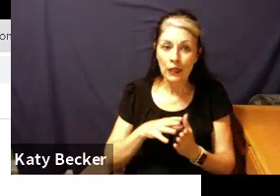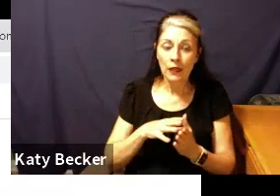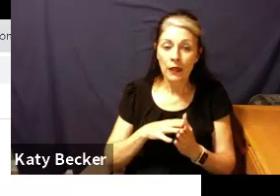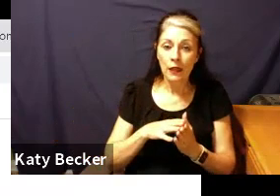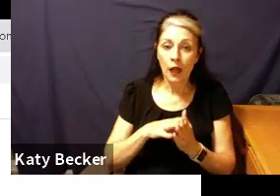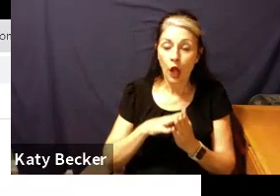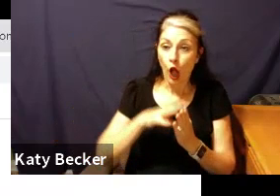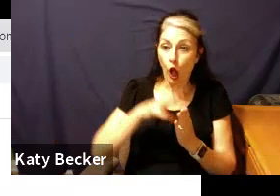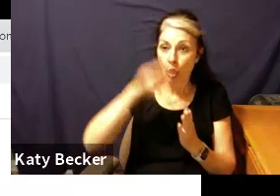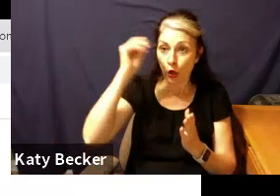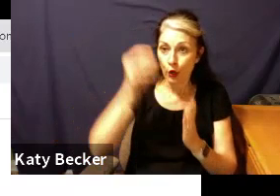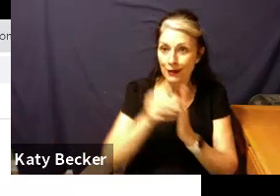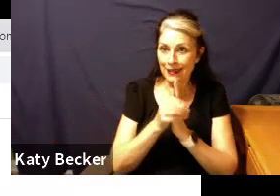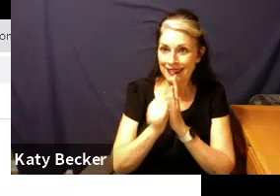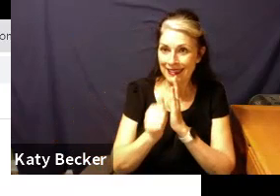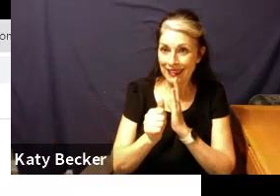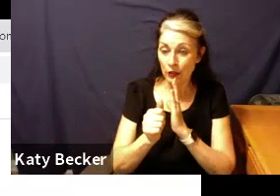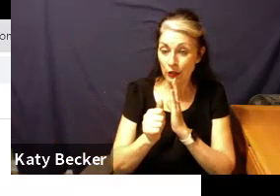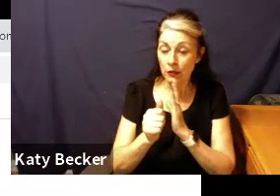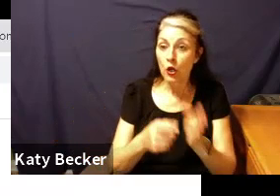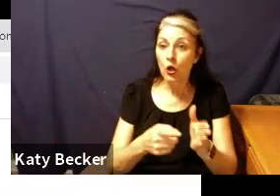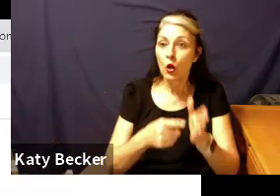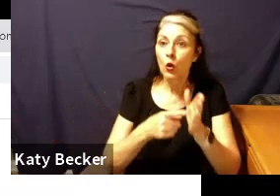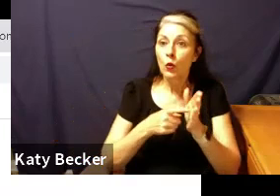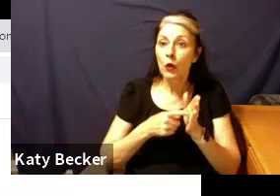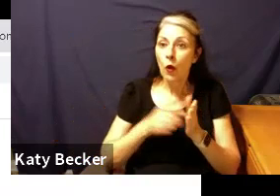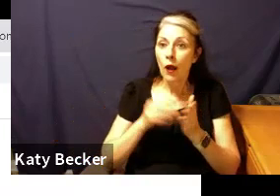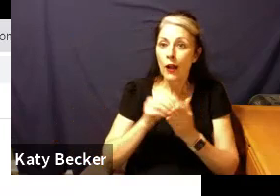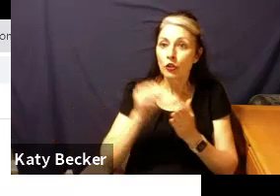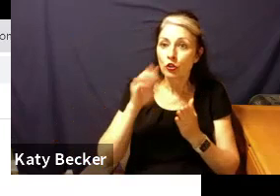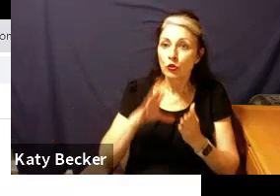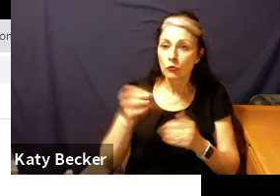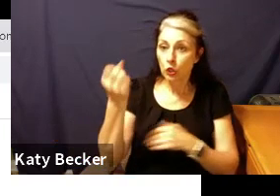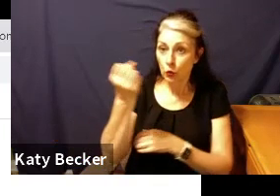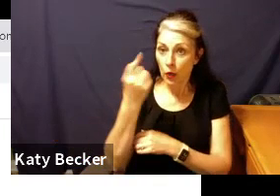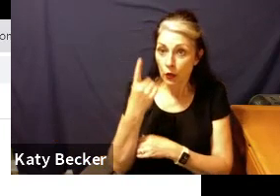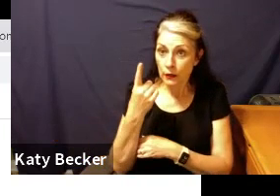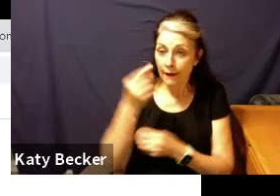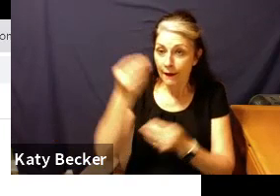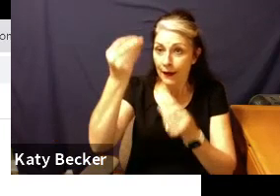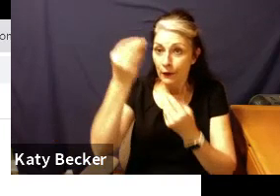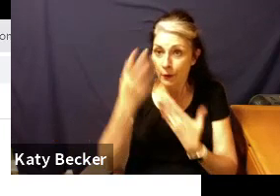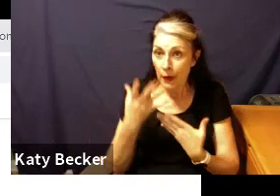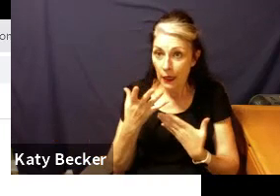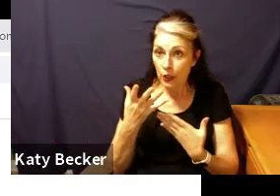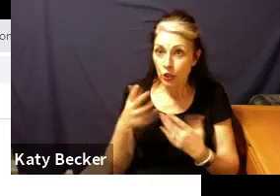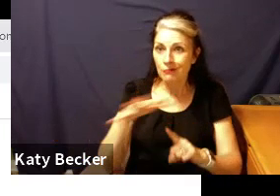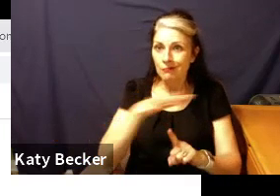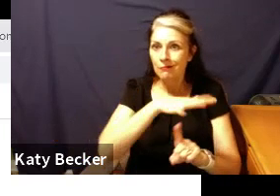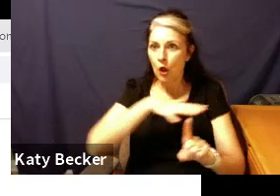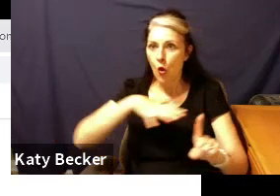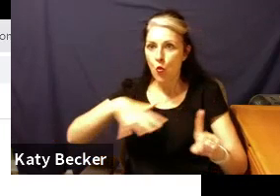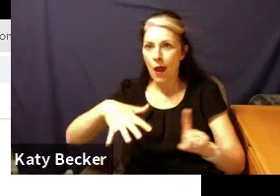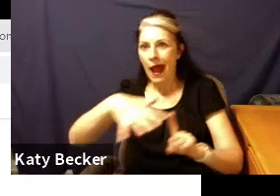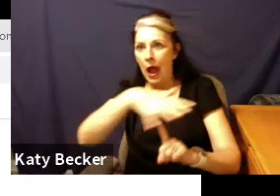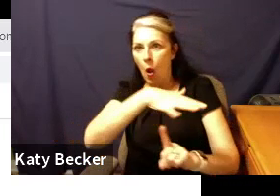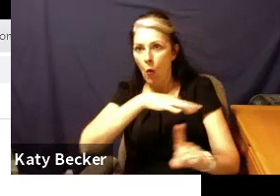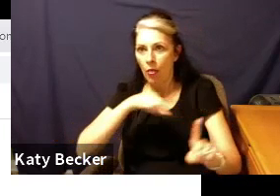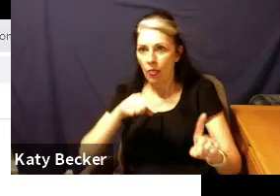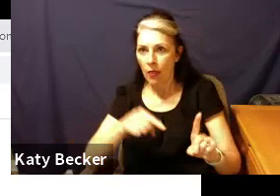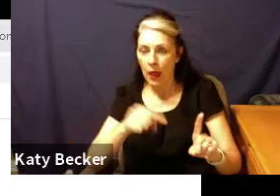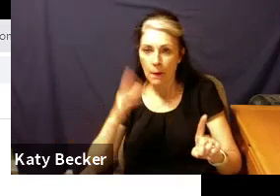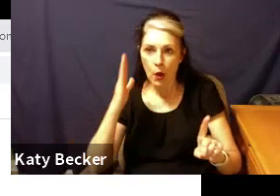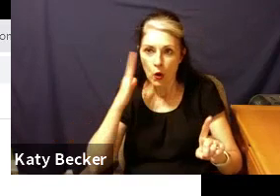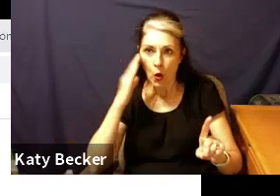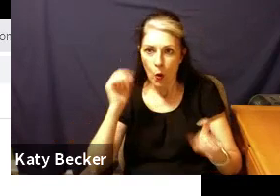skills? Those are skills that require students to understand information that's around them. They need to know how to